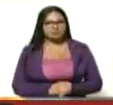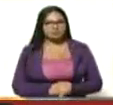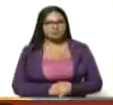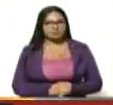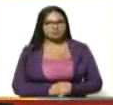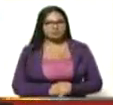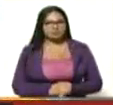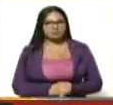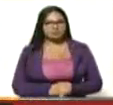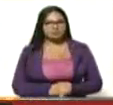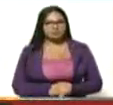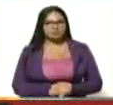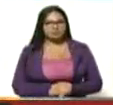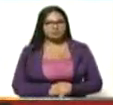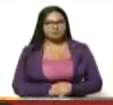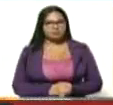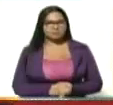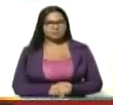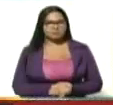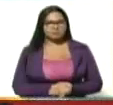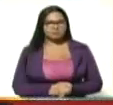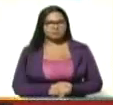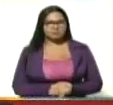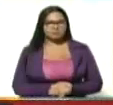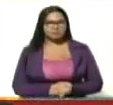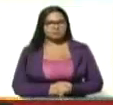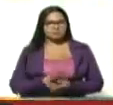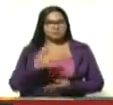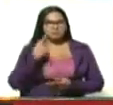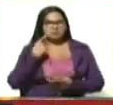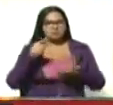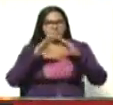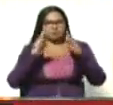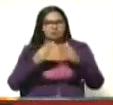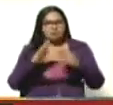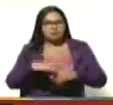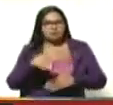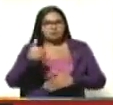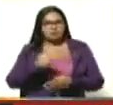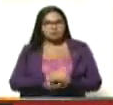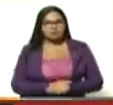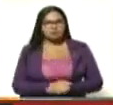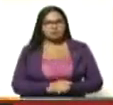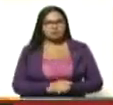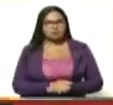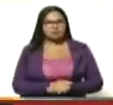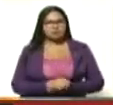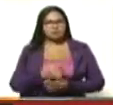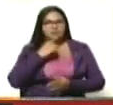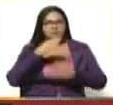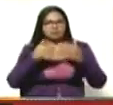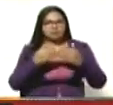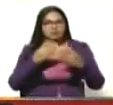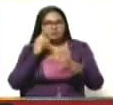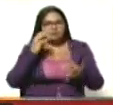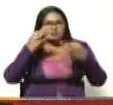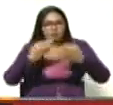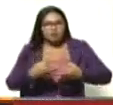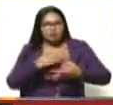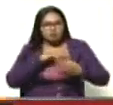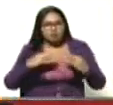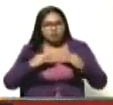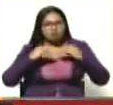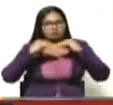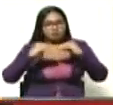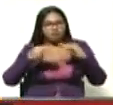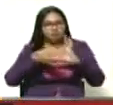ultimately, coming from far away, this is how much I wanted to make sure that we come together, so that they know that there will never be